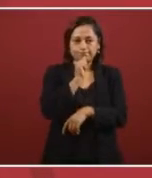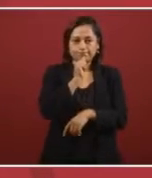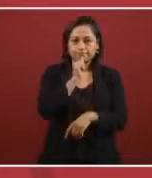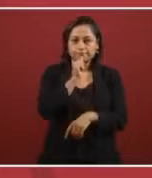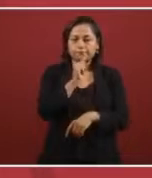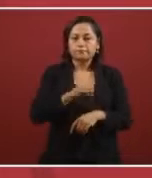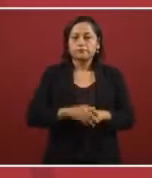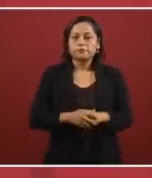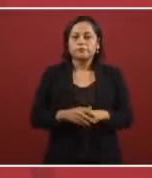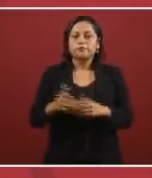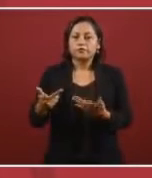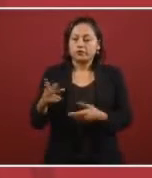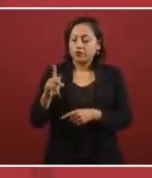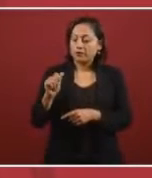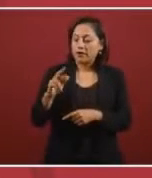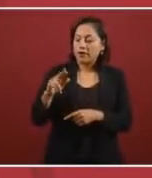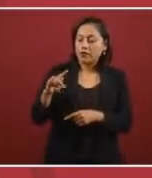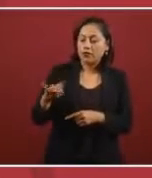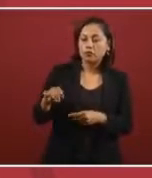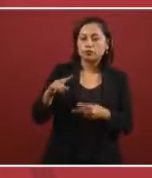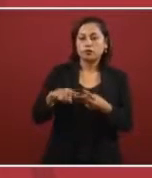And the second,